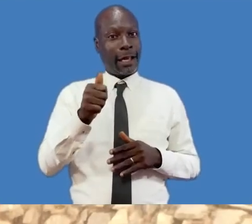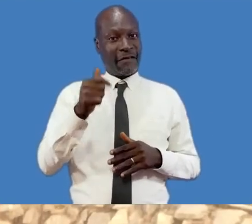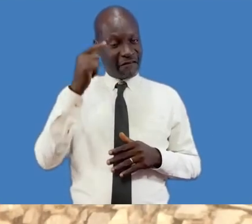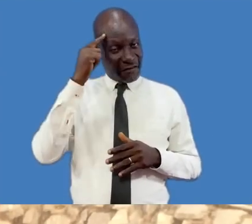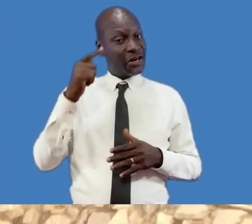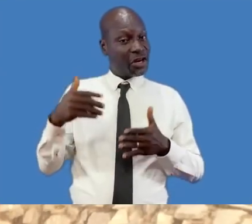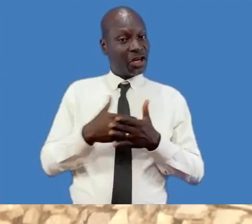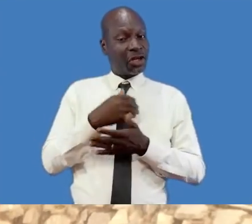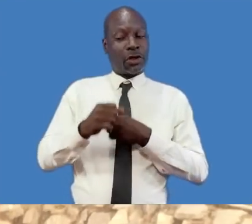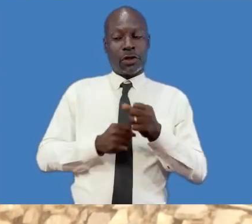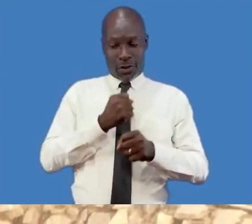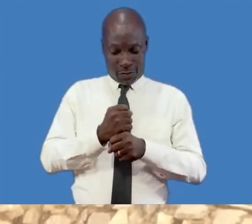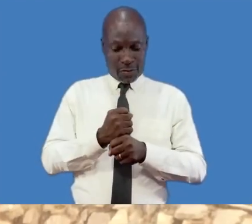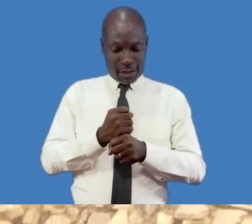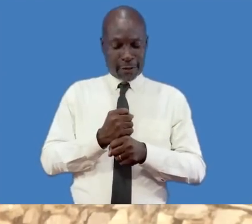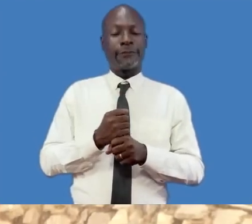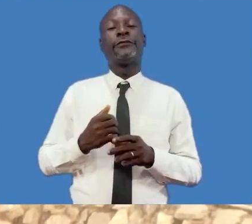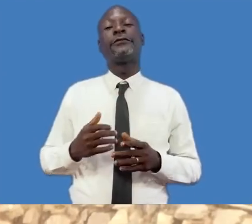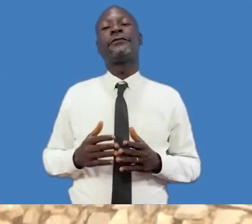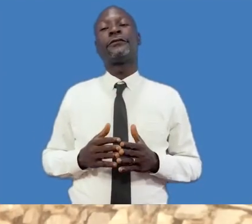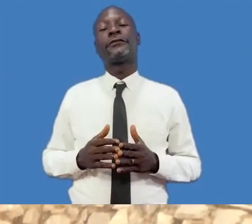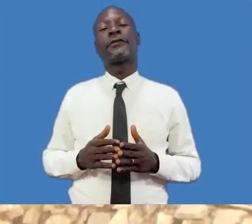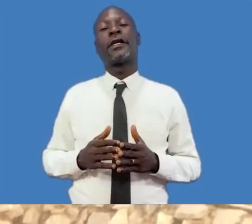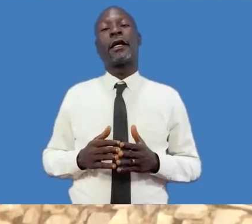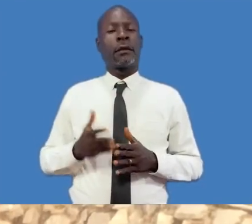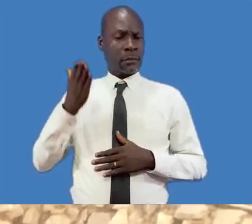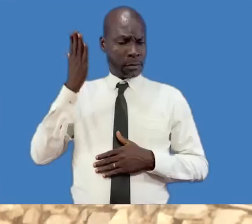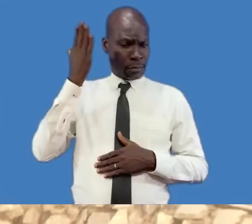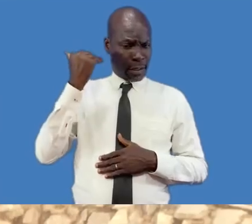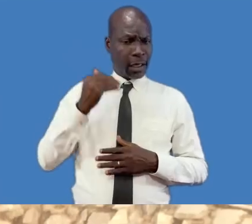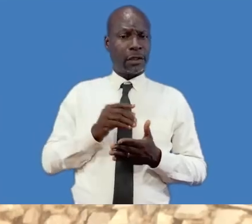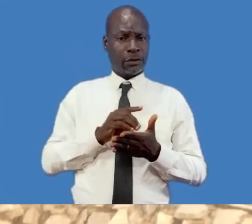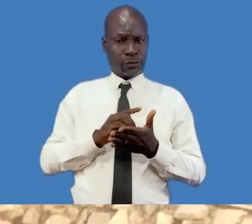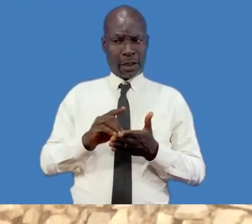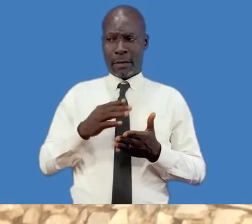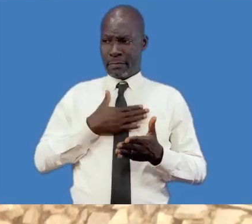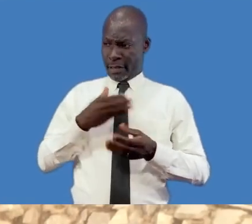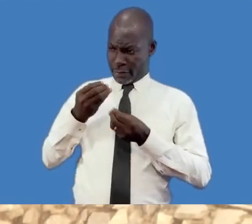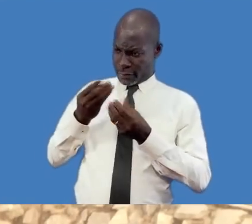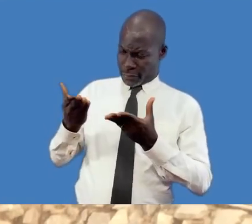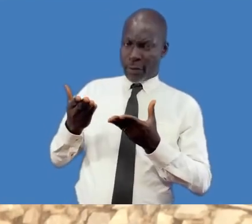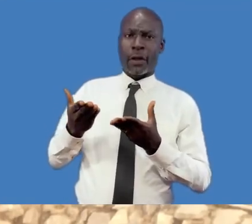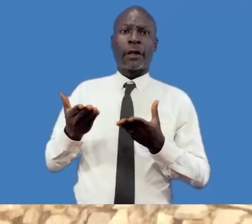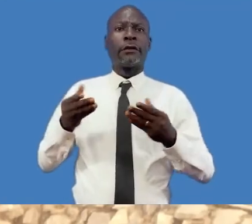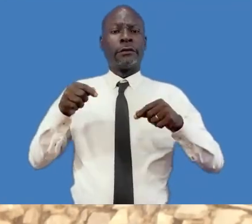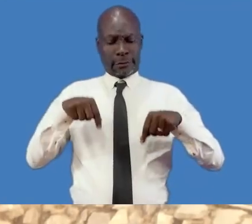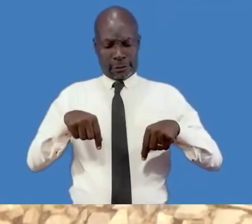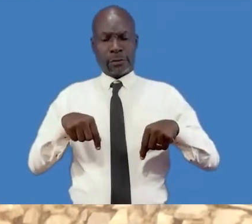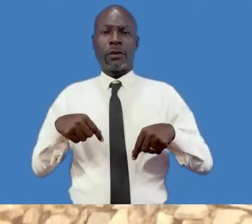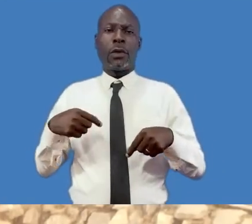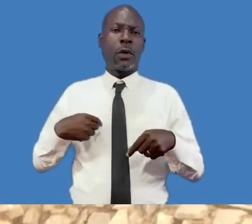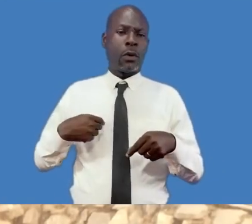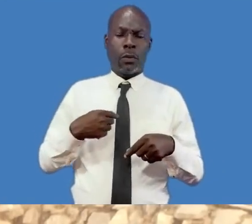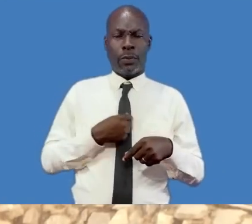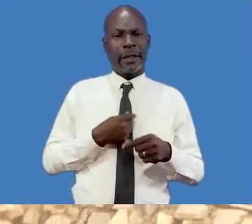afe no asan akwa kwoduro na wiye last week ebra ye kon me catch wo se ene se ye ba